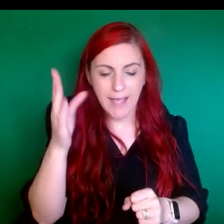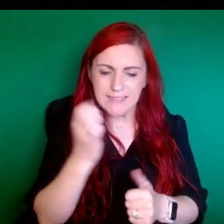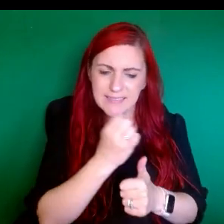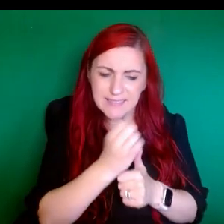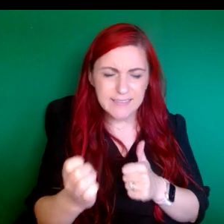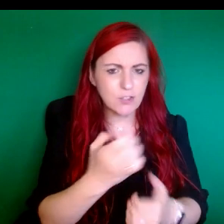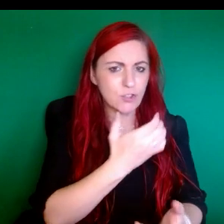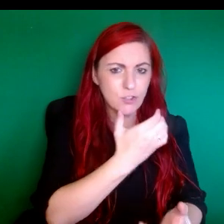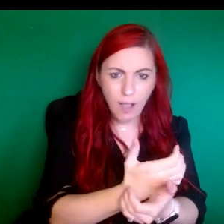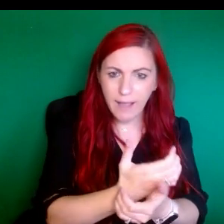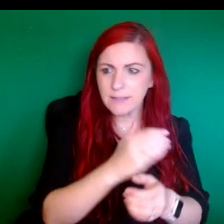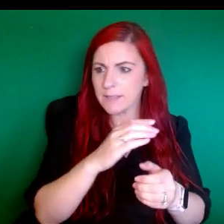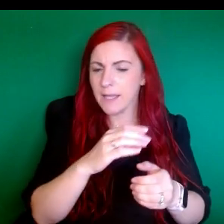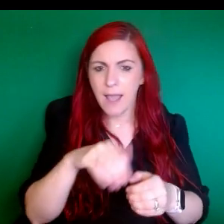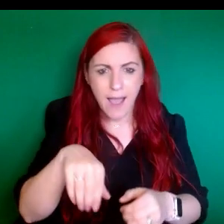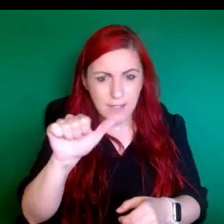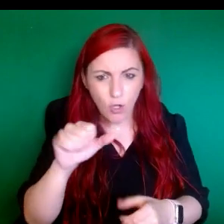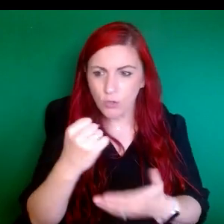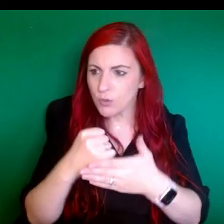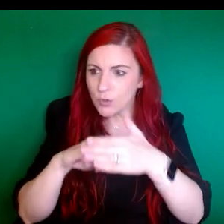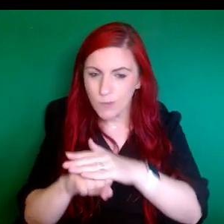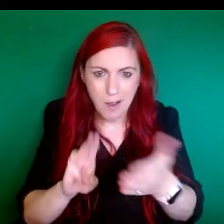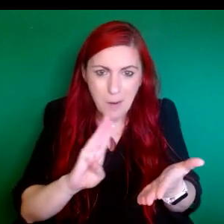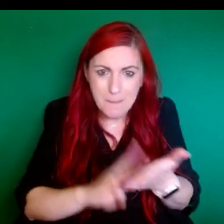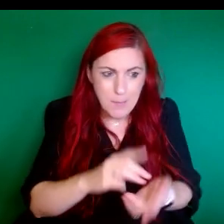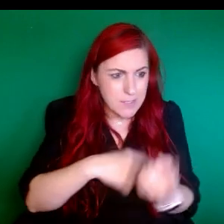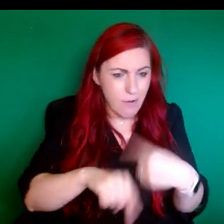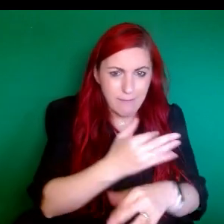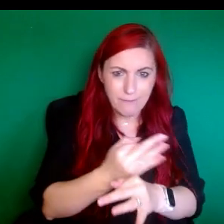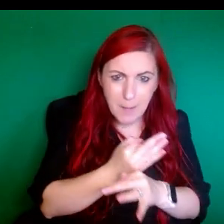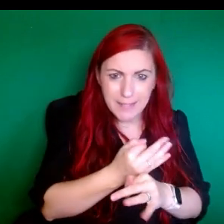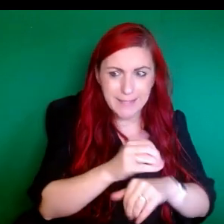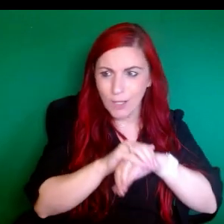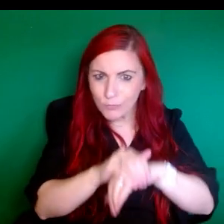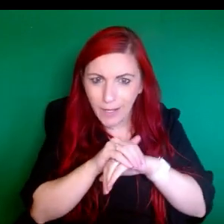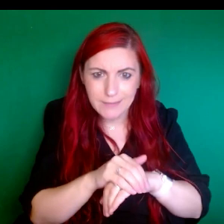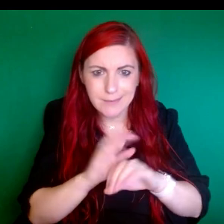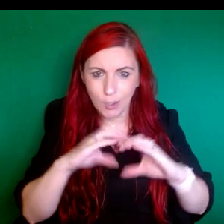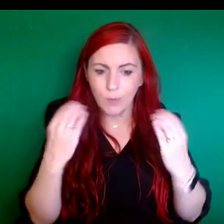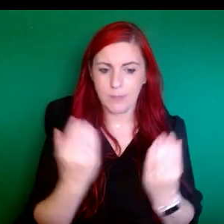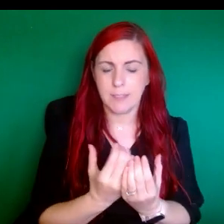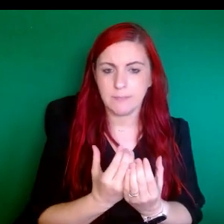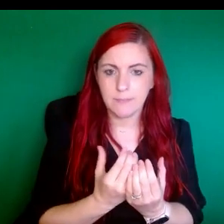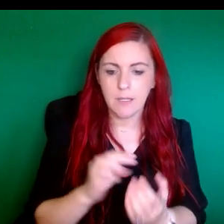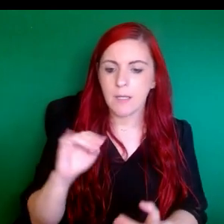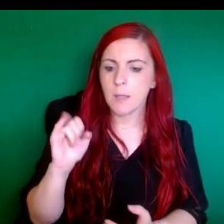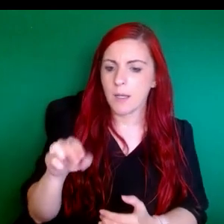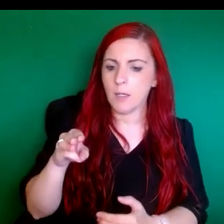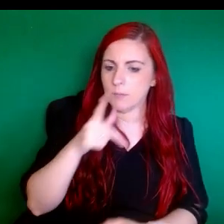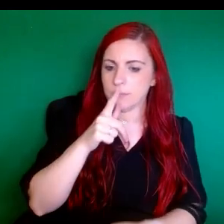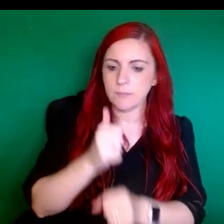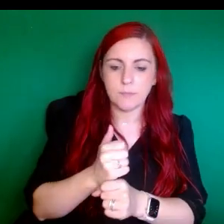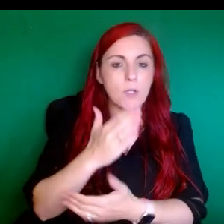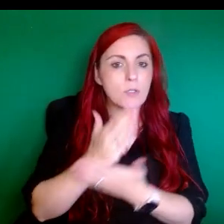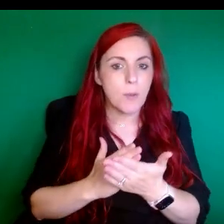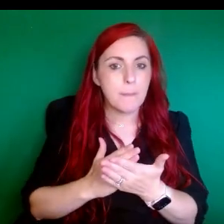our friendships and our community. Martin will shortly speak to you about some of the people behind these impact statistics,